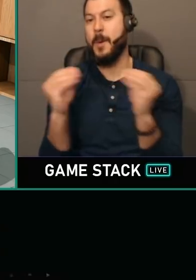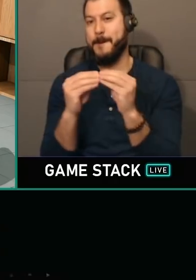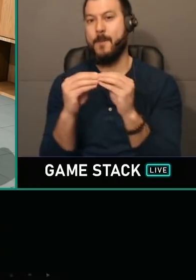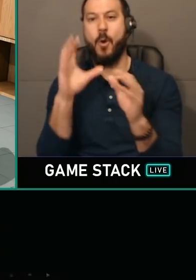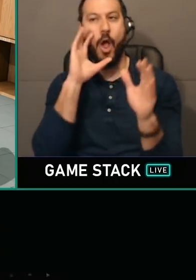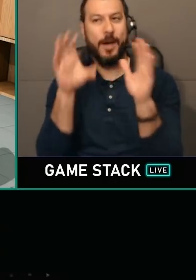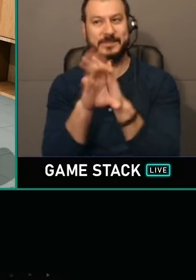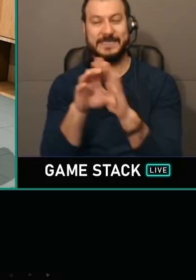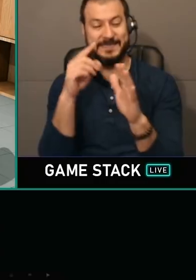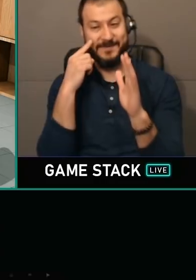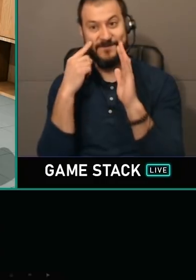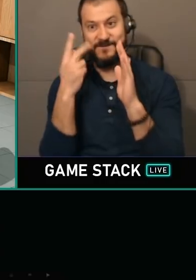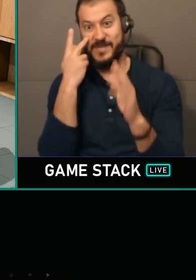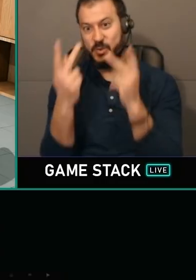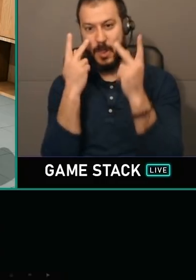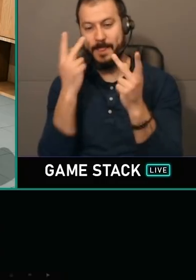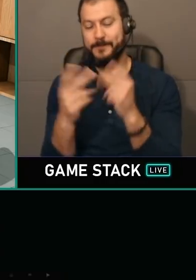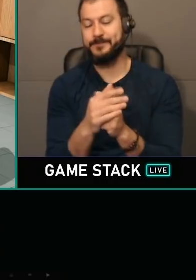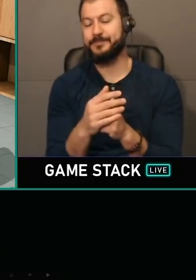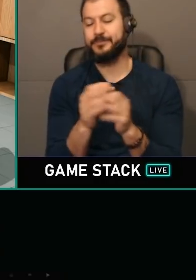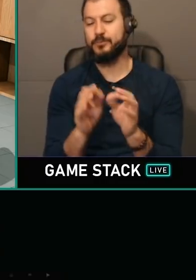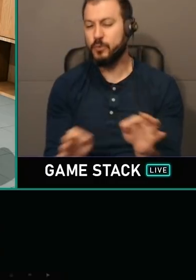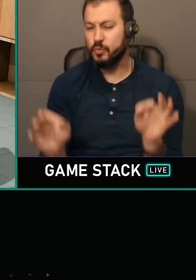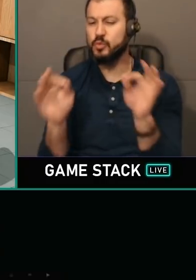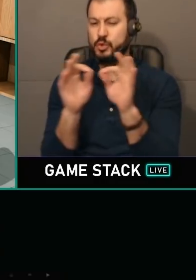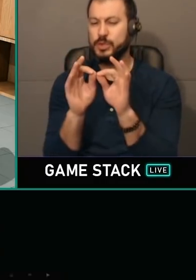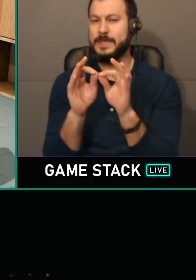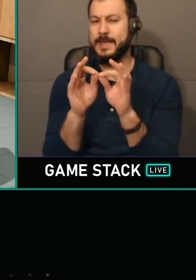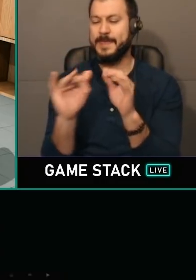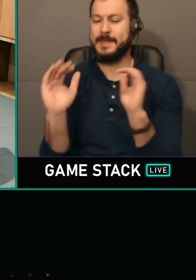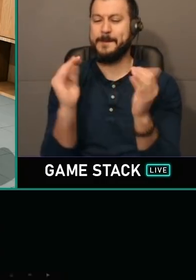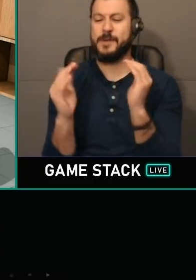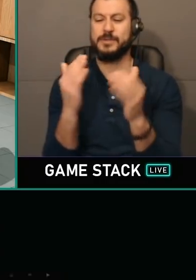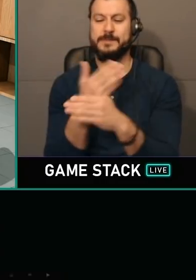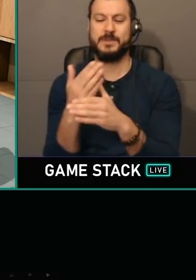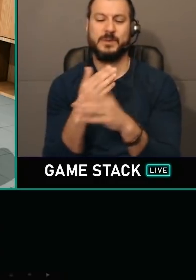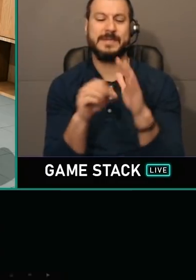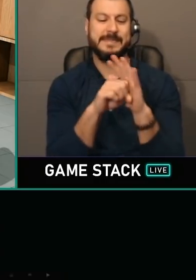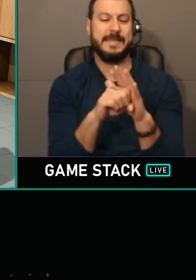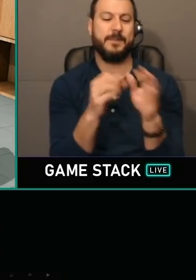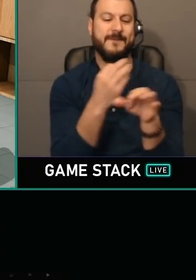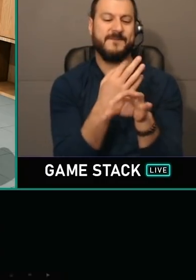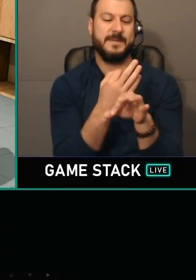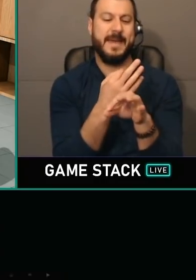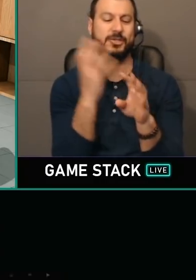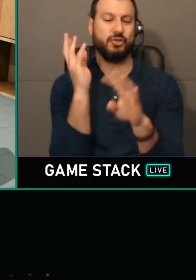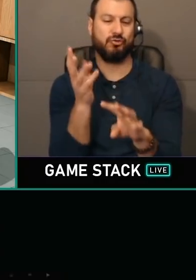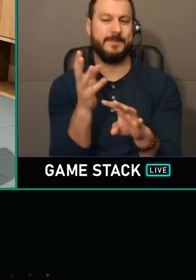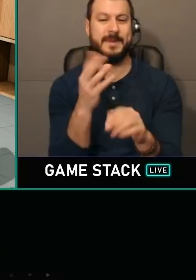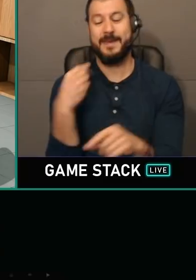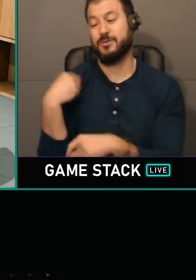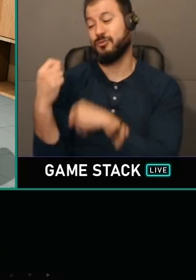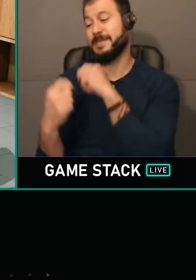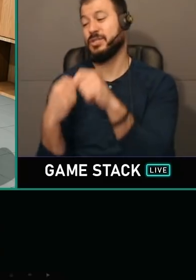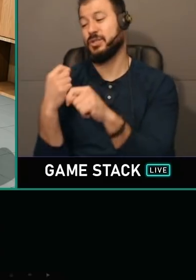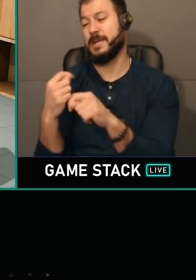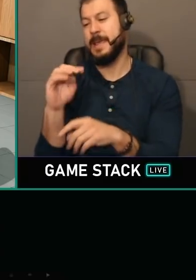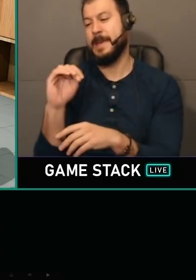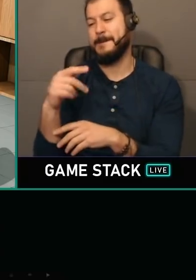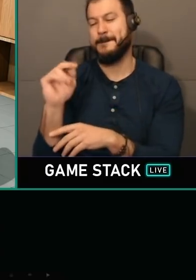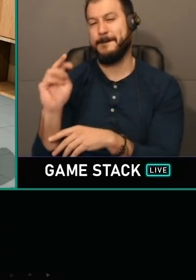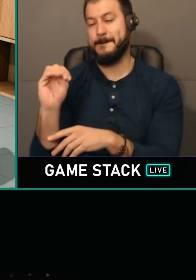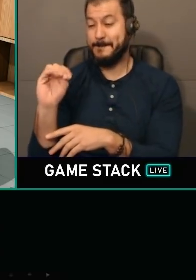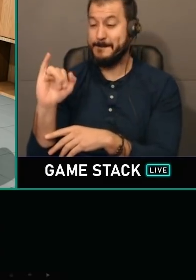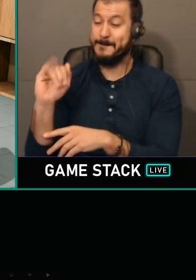visible. Crucially, however, the comparison between sampler feedback streaming and traditional MIP streaming holds